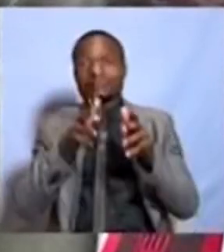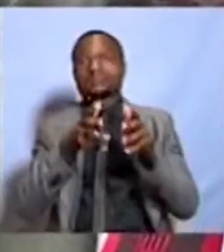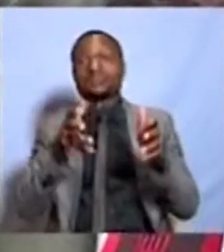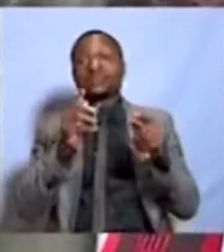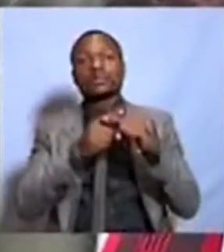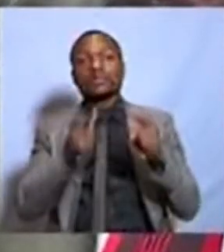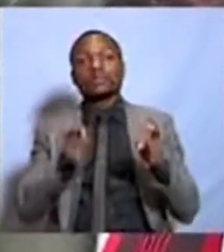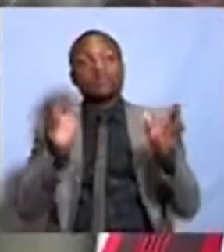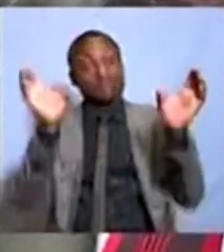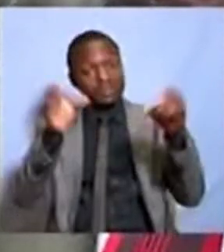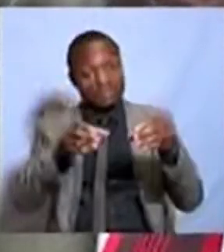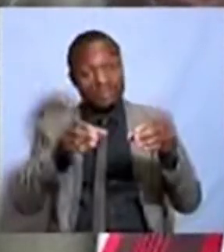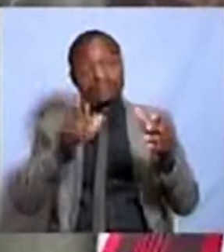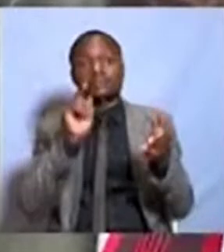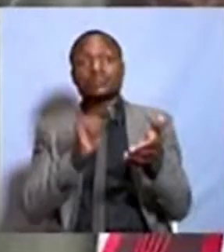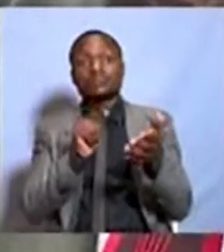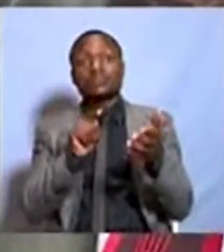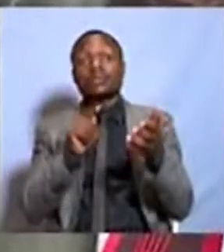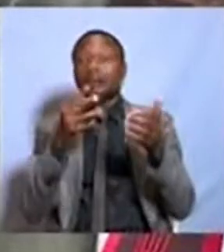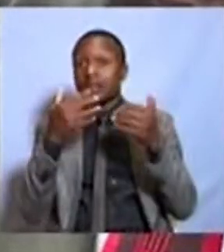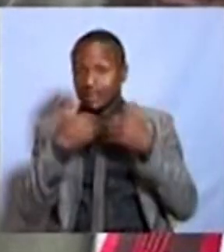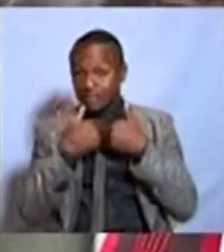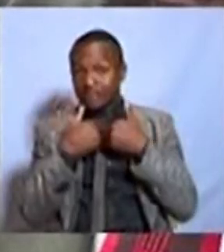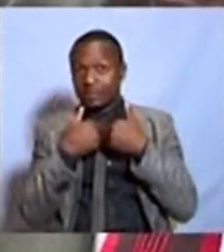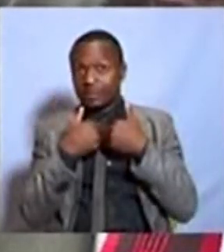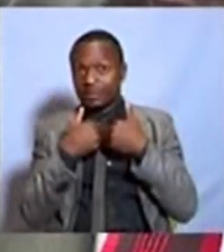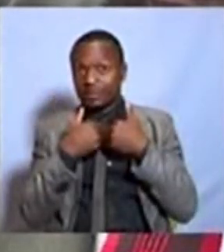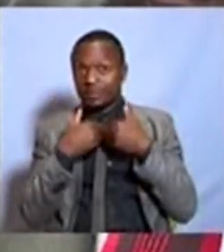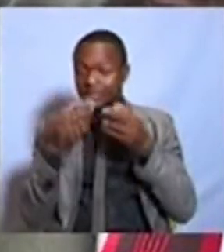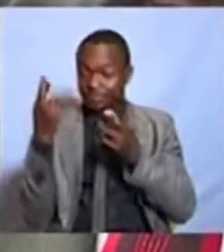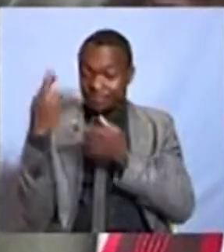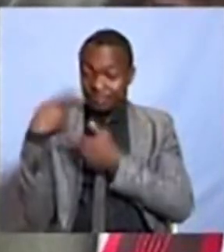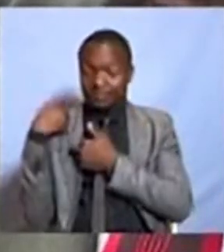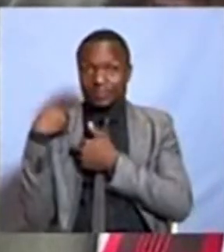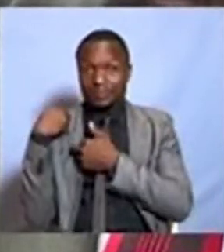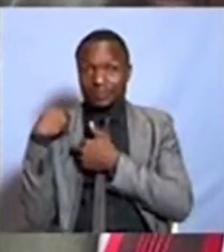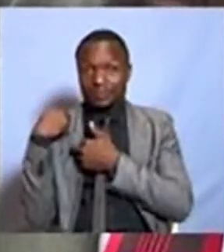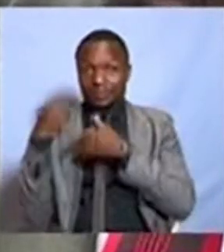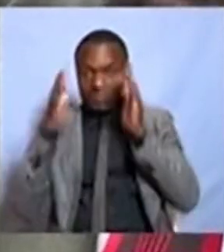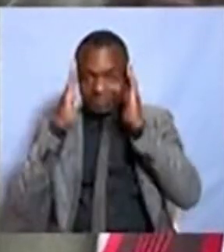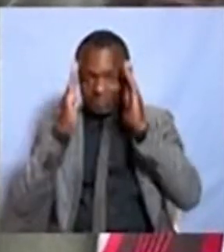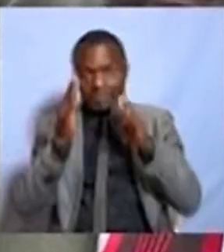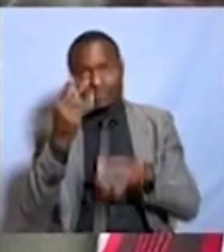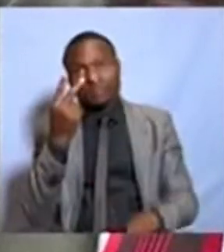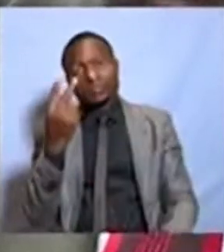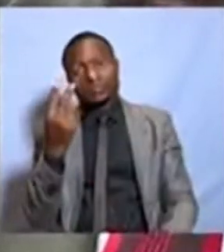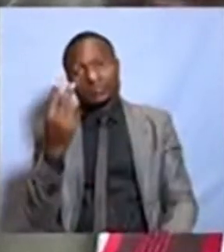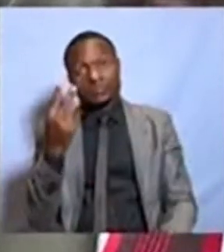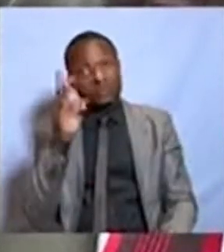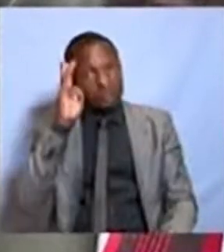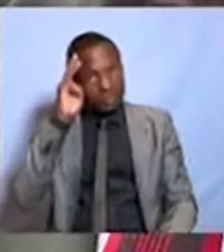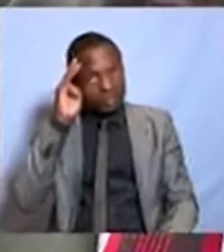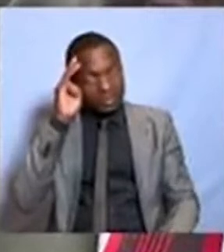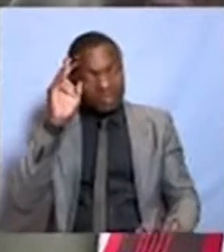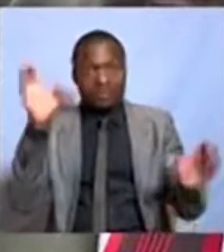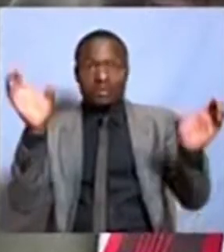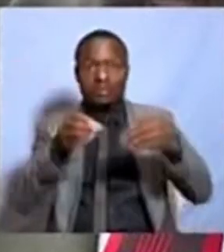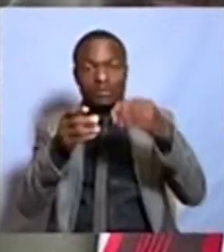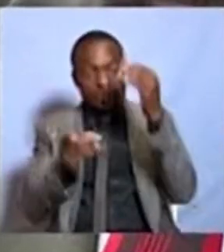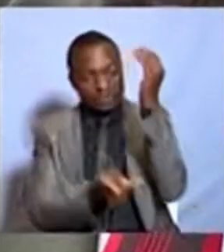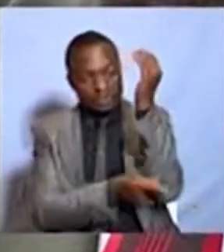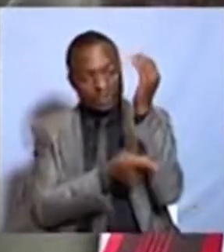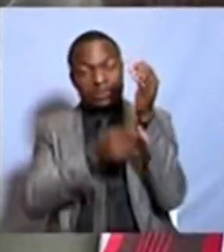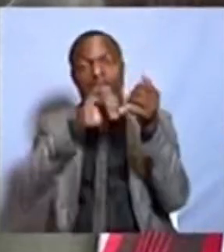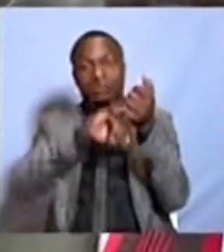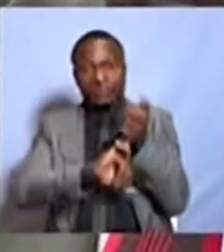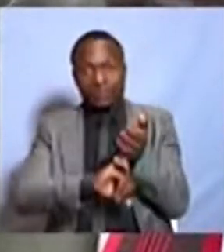this committee has a portfolio. It oversees two ministries, Ministry of Community Development and Ministry of